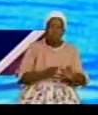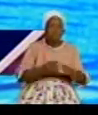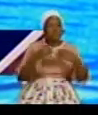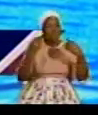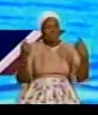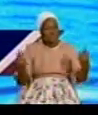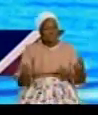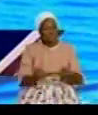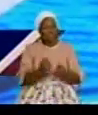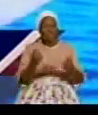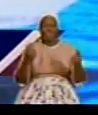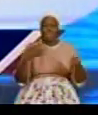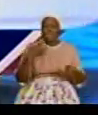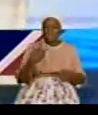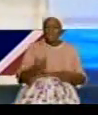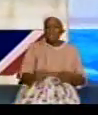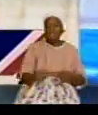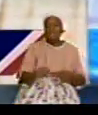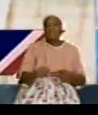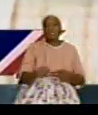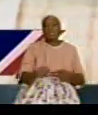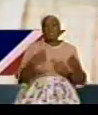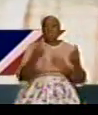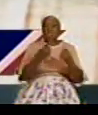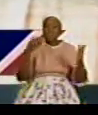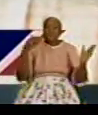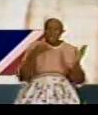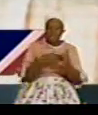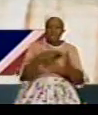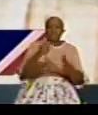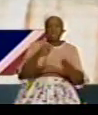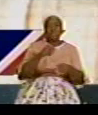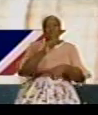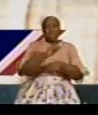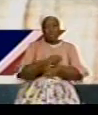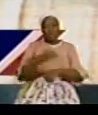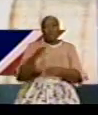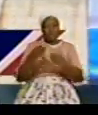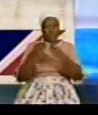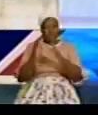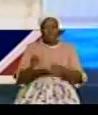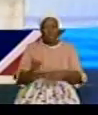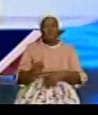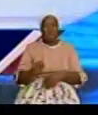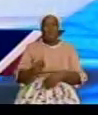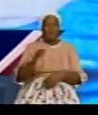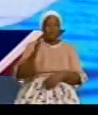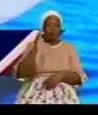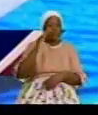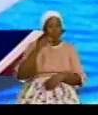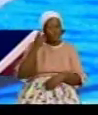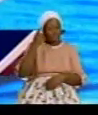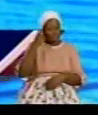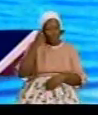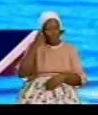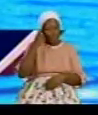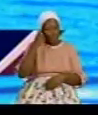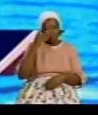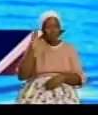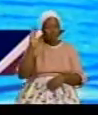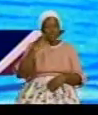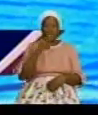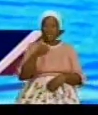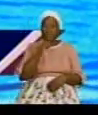transgress the tradition of the elders? For they wash not their